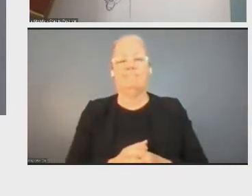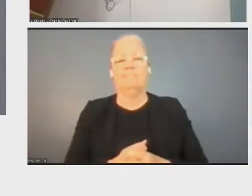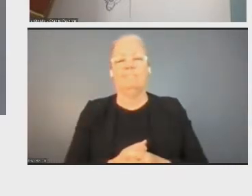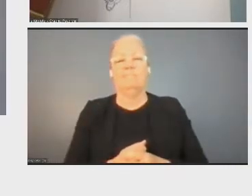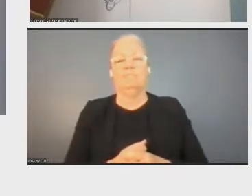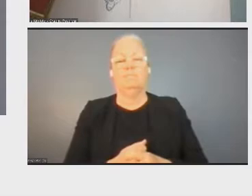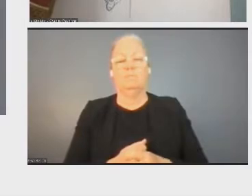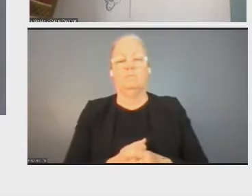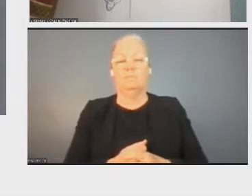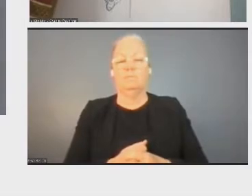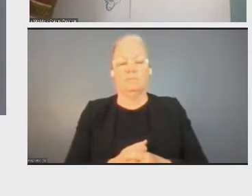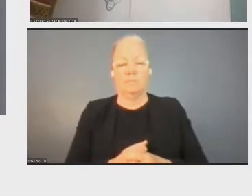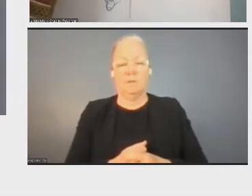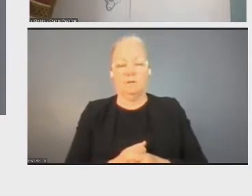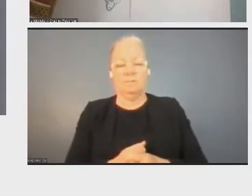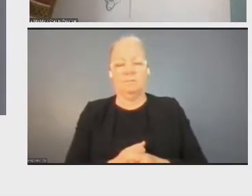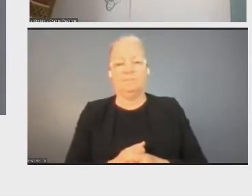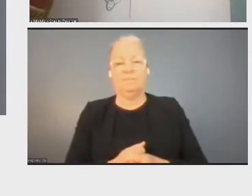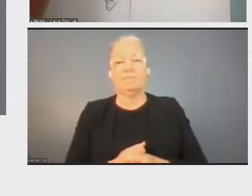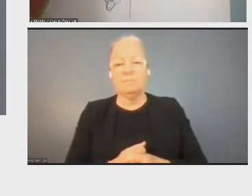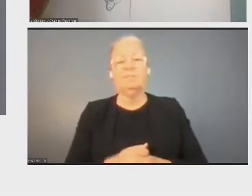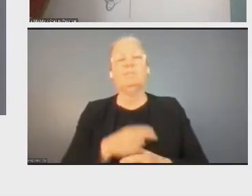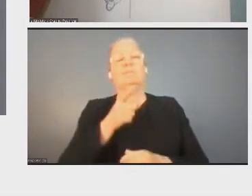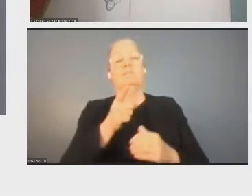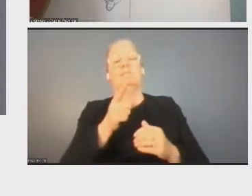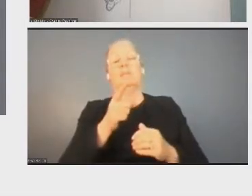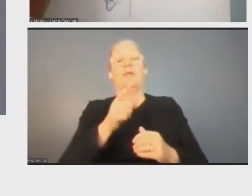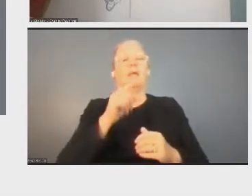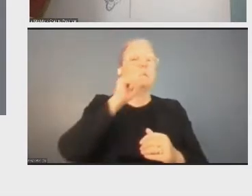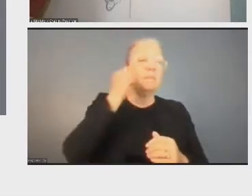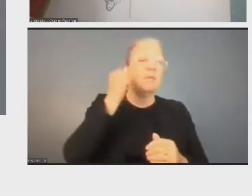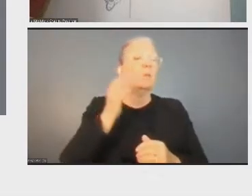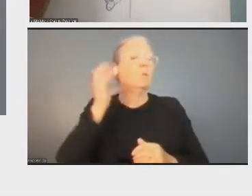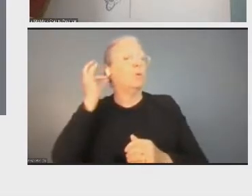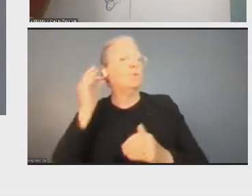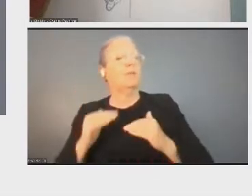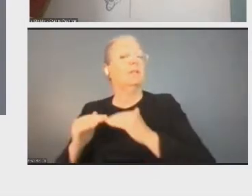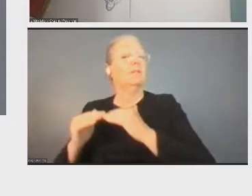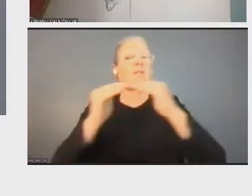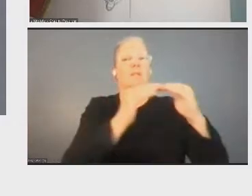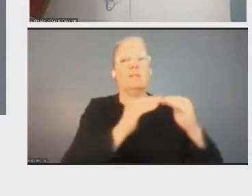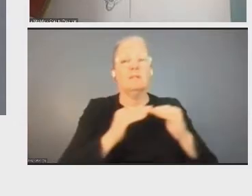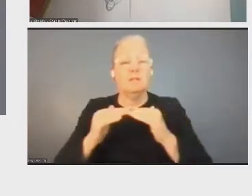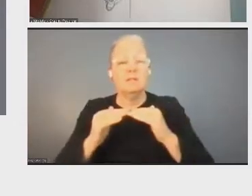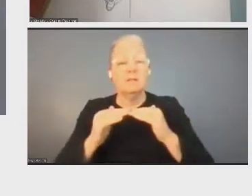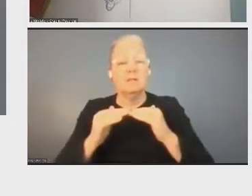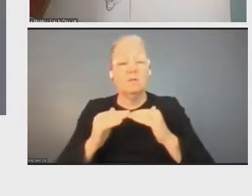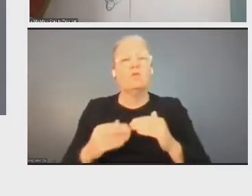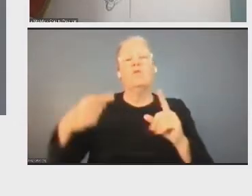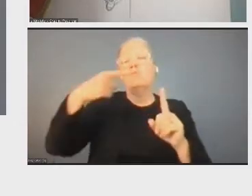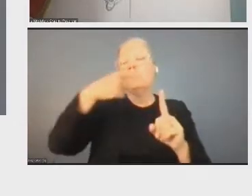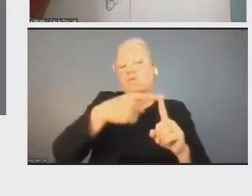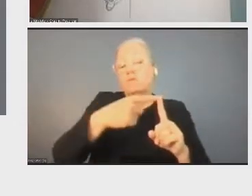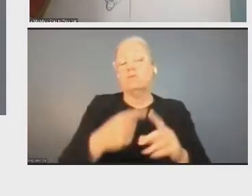in everything regarding the equality between men and women. On top of that, this